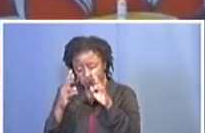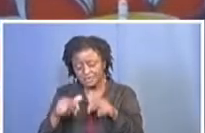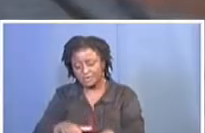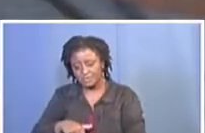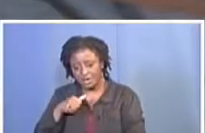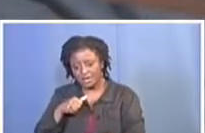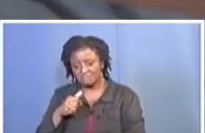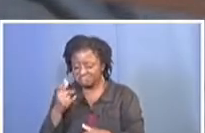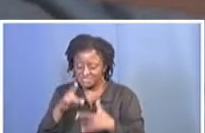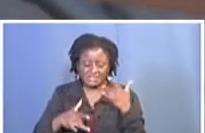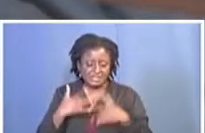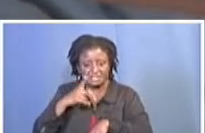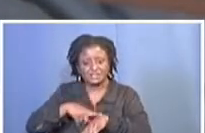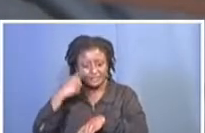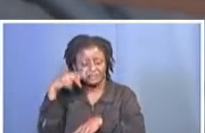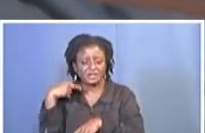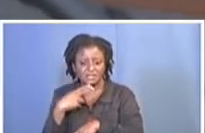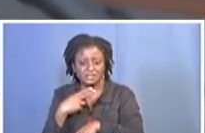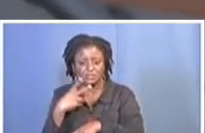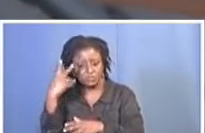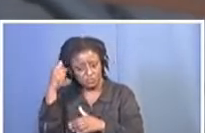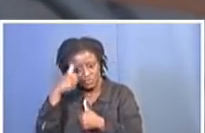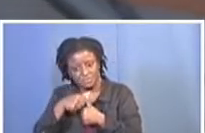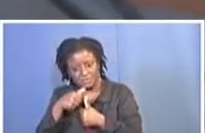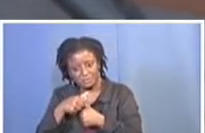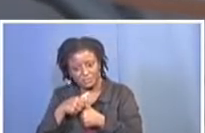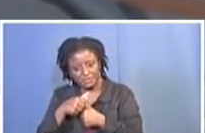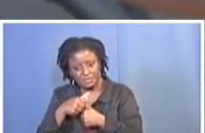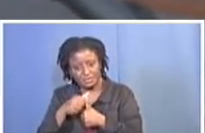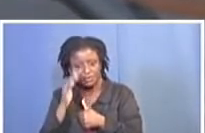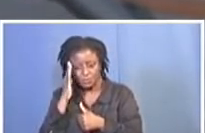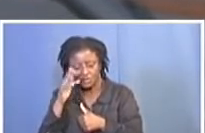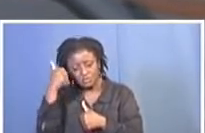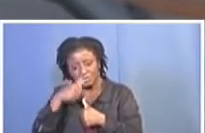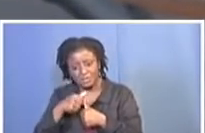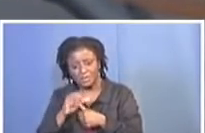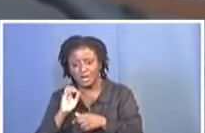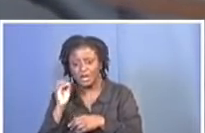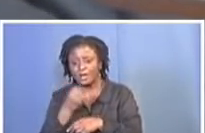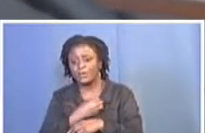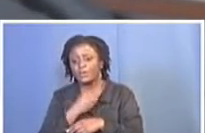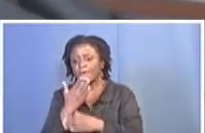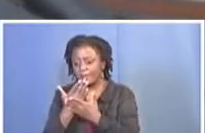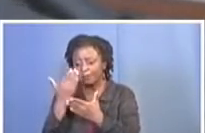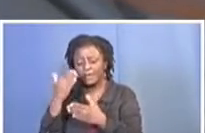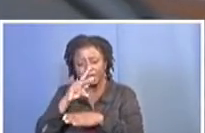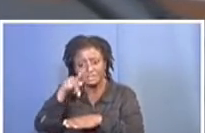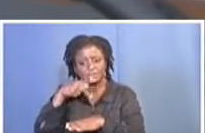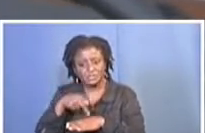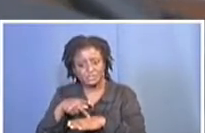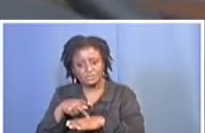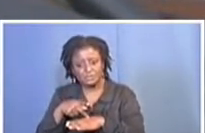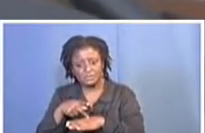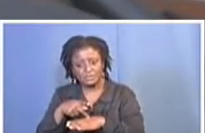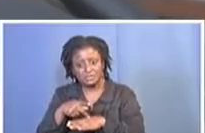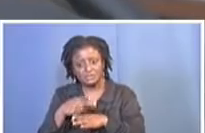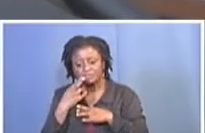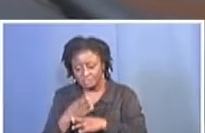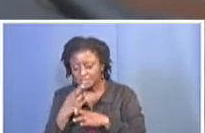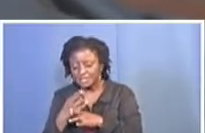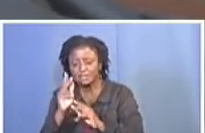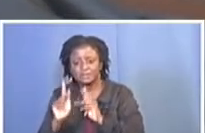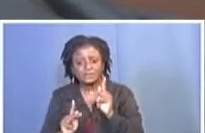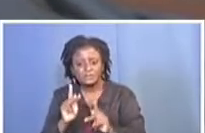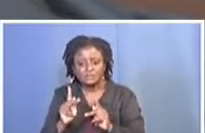for us because we're going to be remembering, our past principals, lay persons, our students,